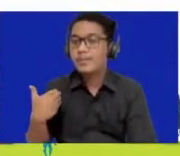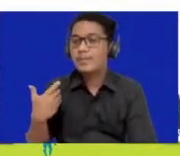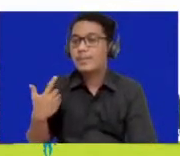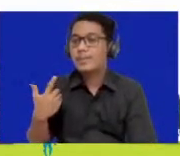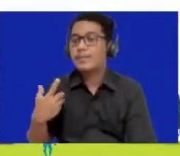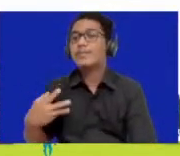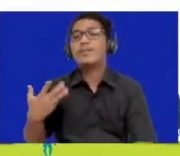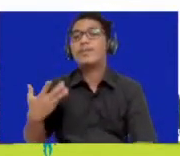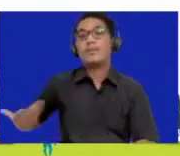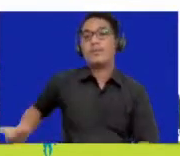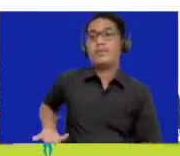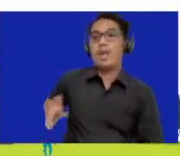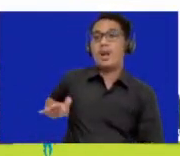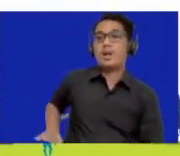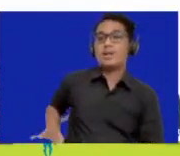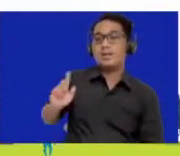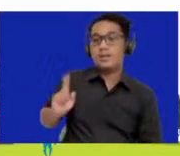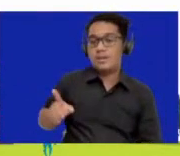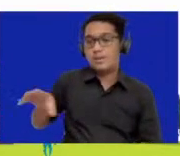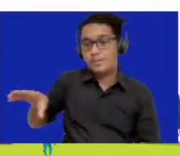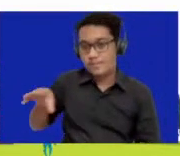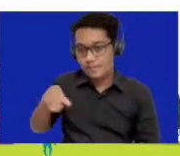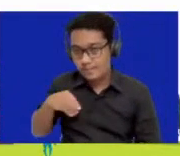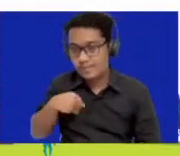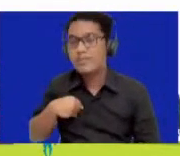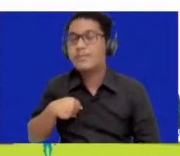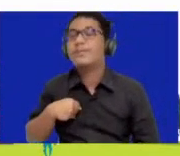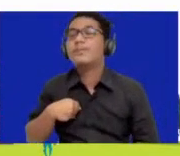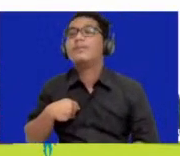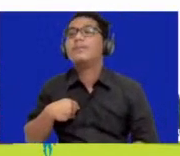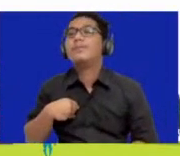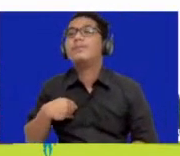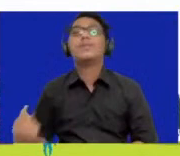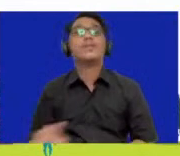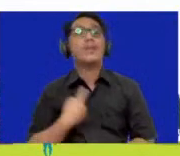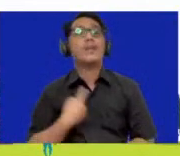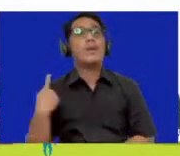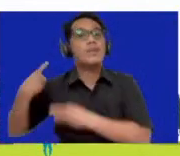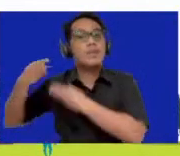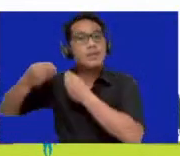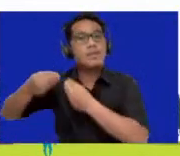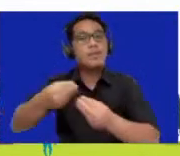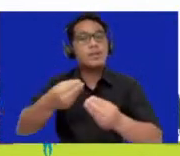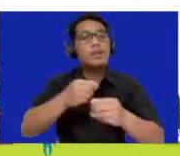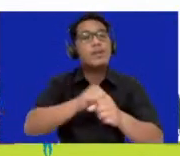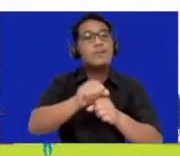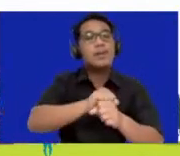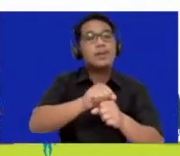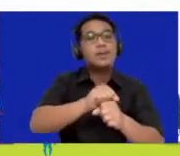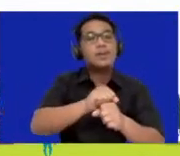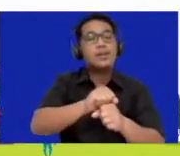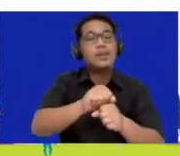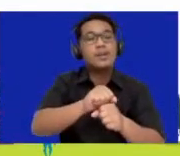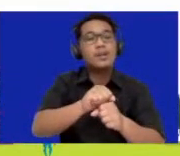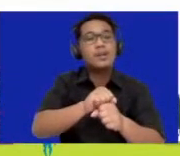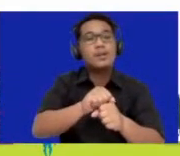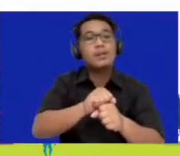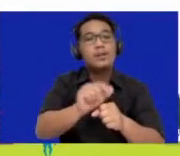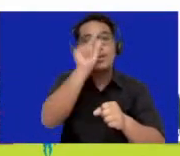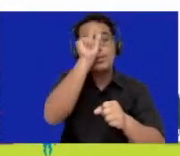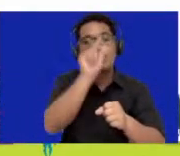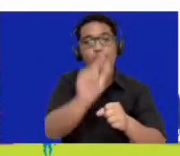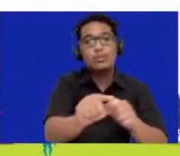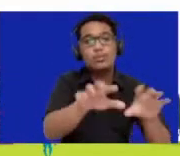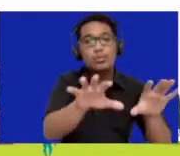from WP side, we do provide training. Basically, we provided training to the CPP volunteers. About